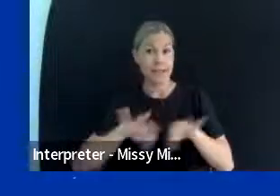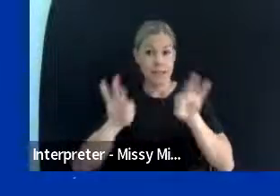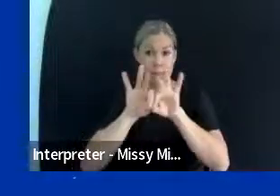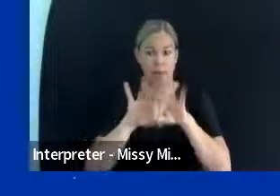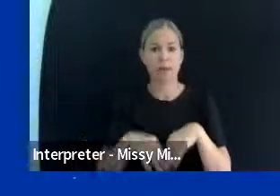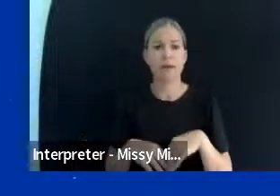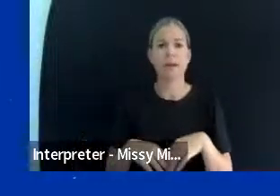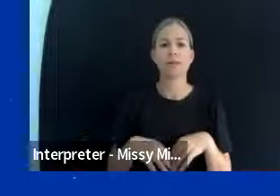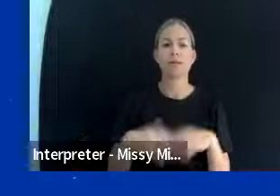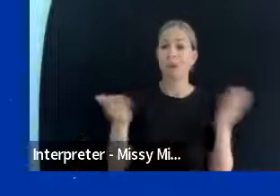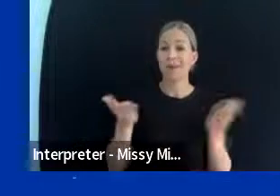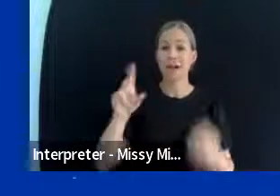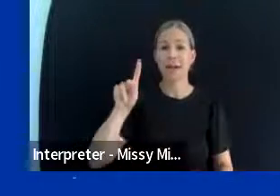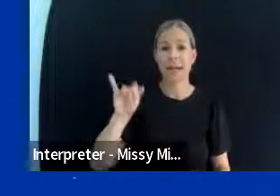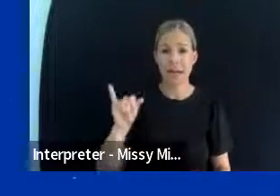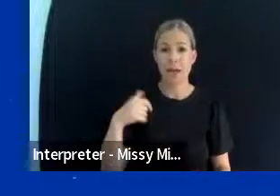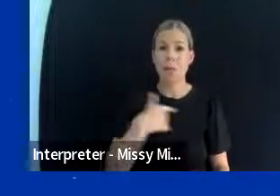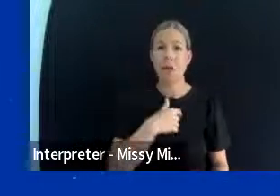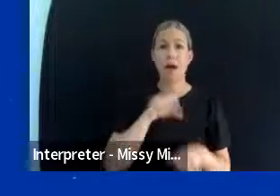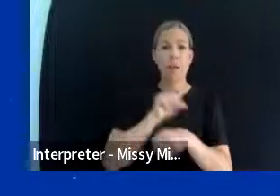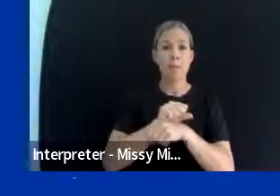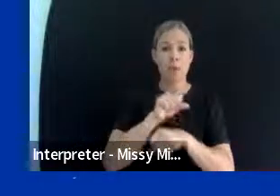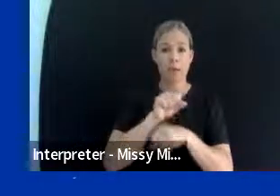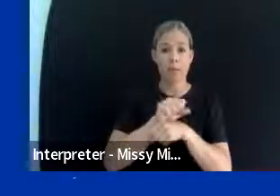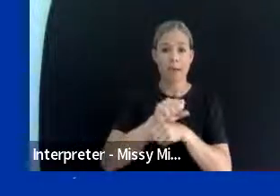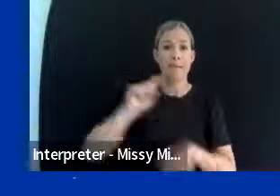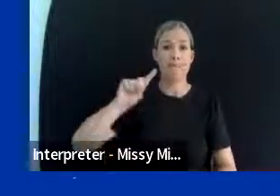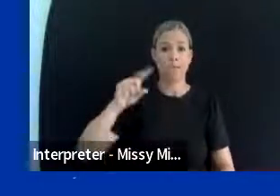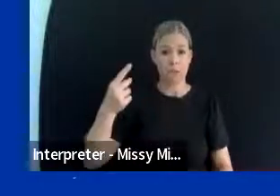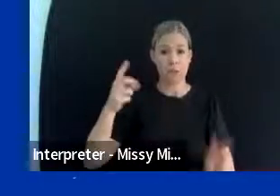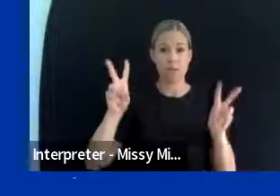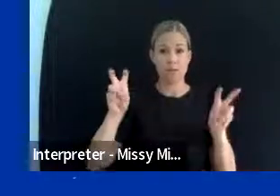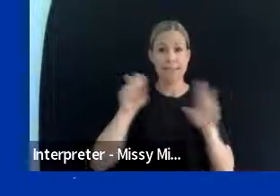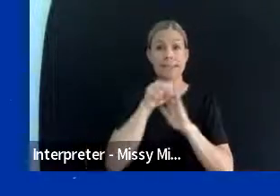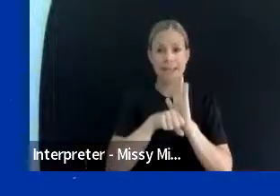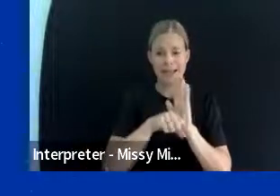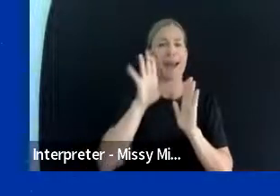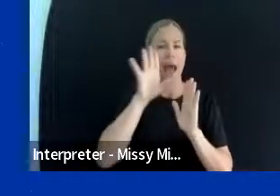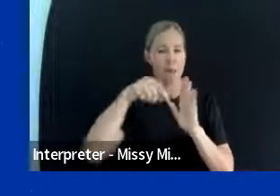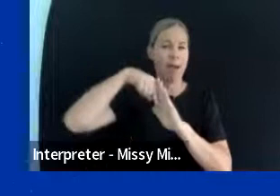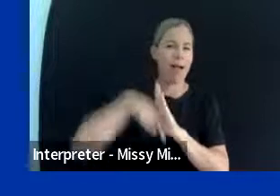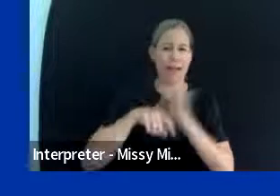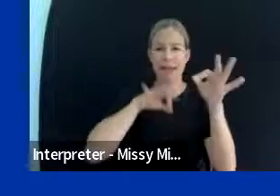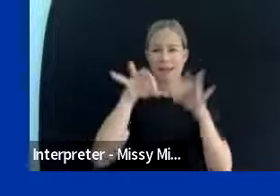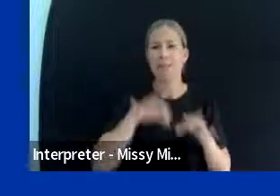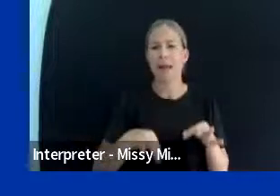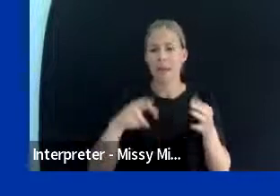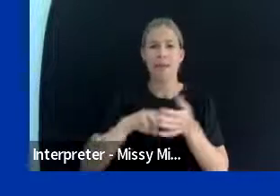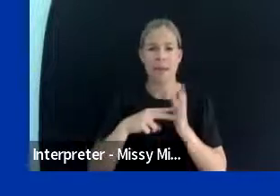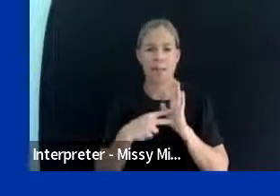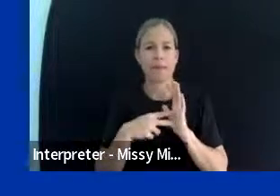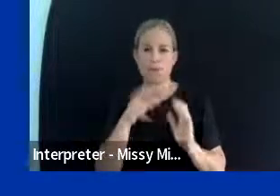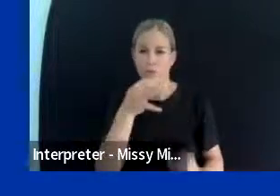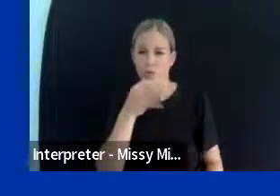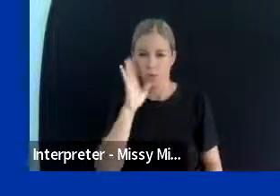So Kentucky is what we call an Employment First state. And I'm going to get into just what that means in a second. But